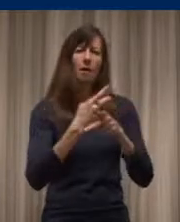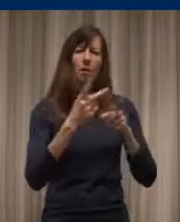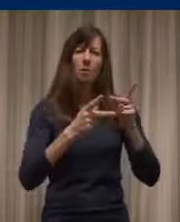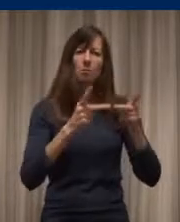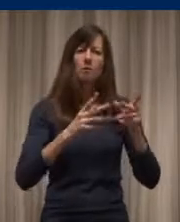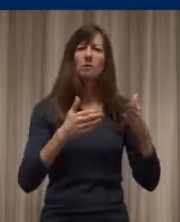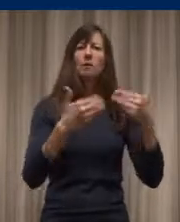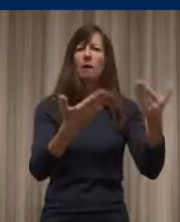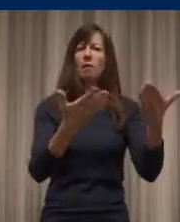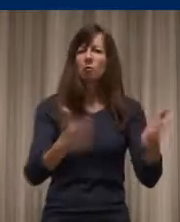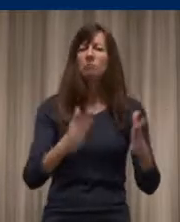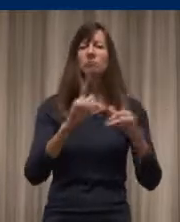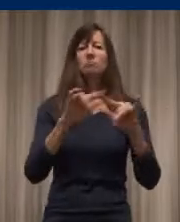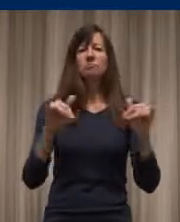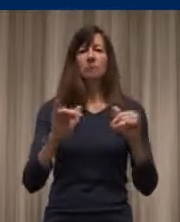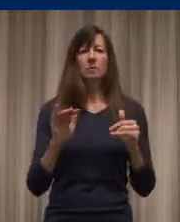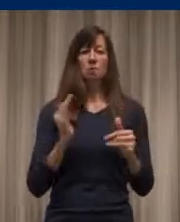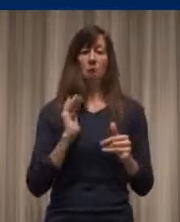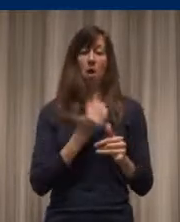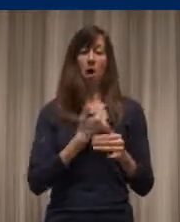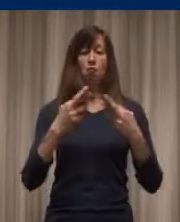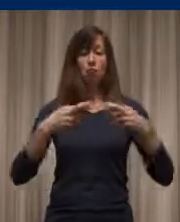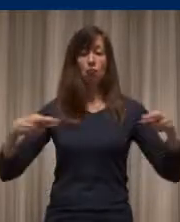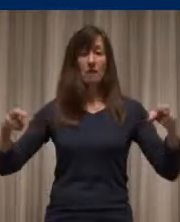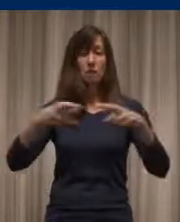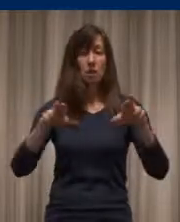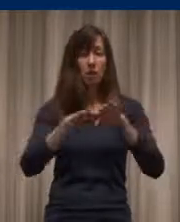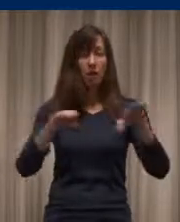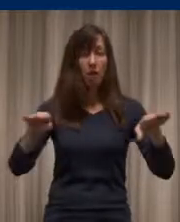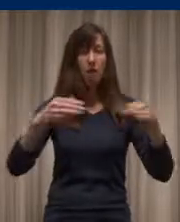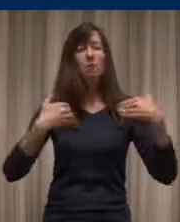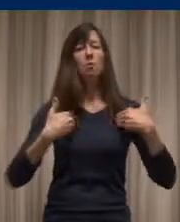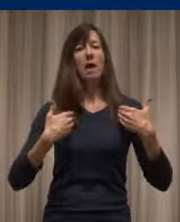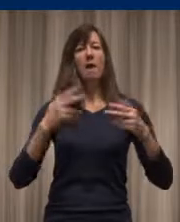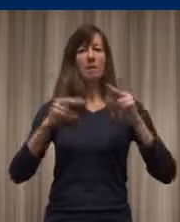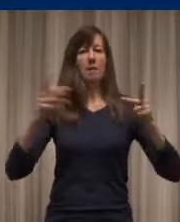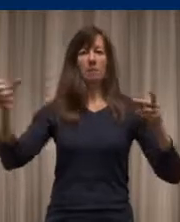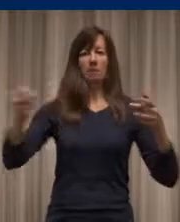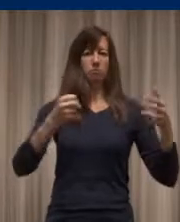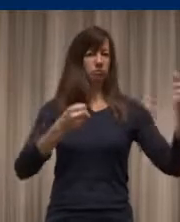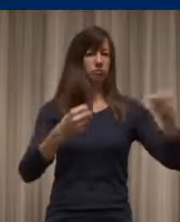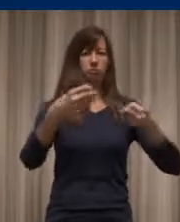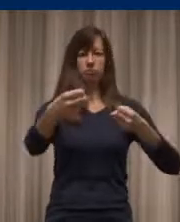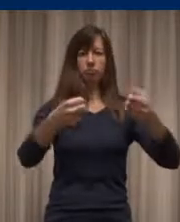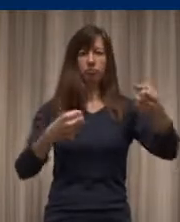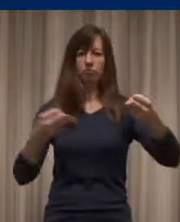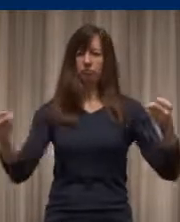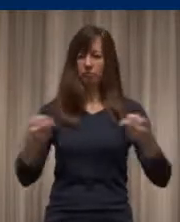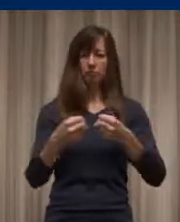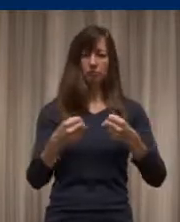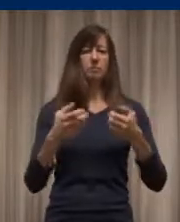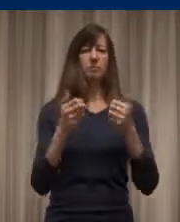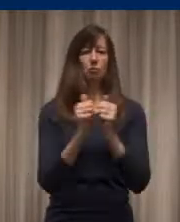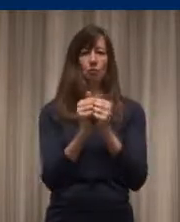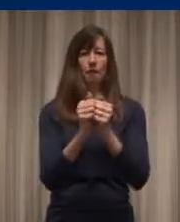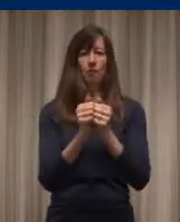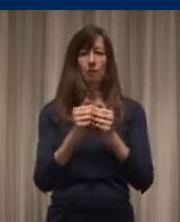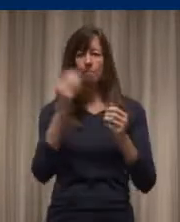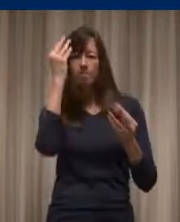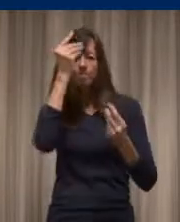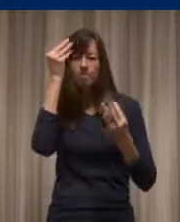all, at the regional level, we have all the players at the table. Here in Ulster County, For the last month plus, we've